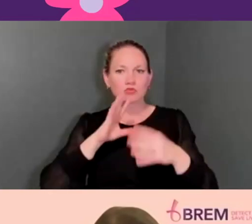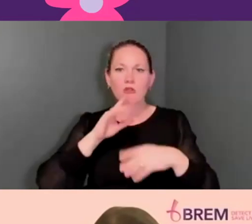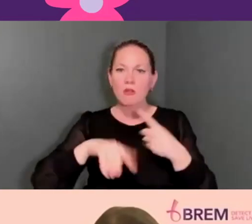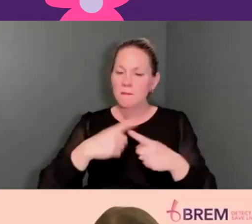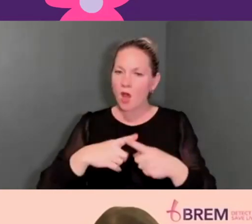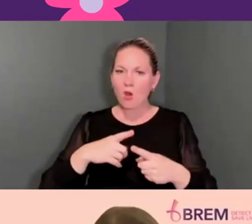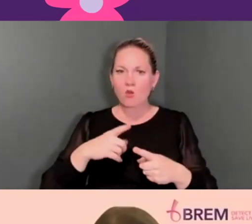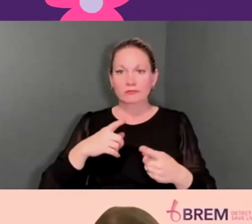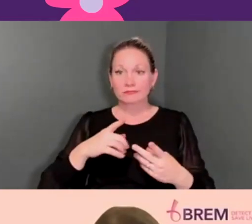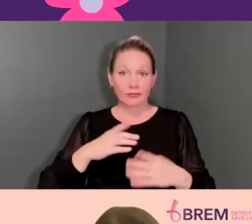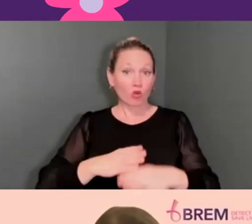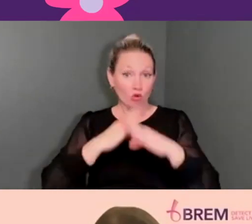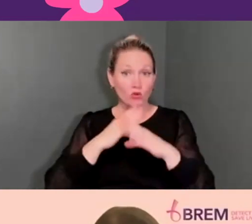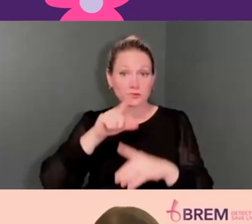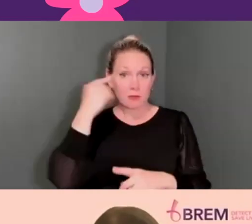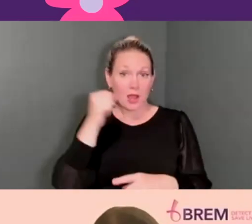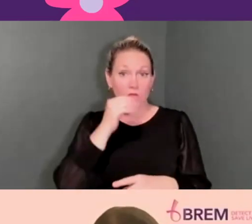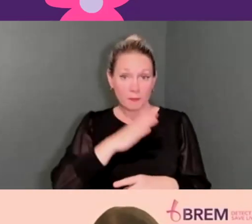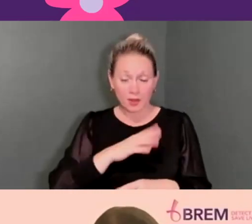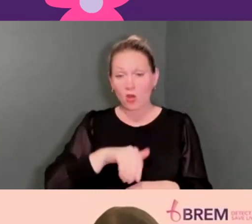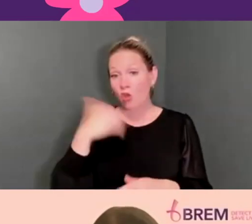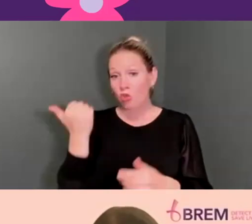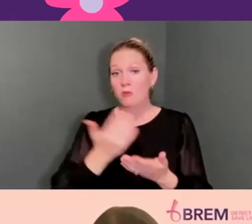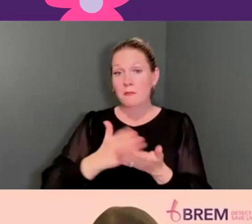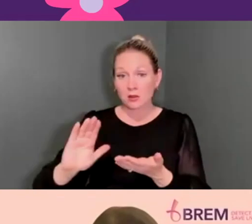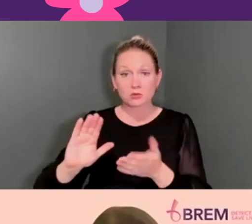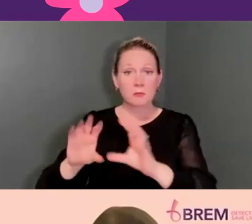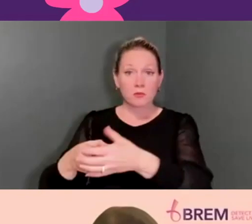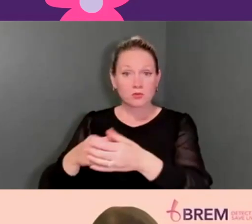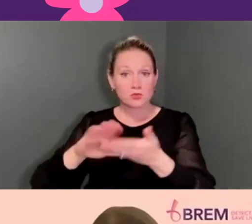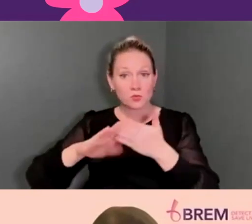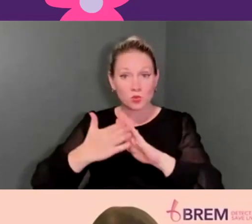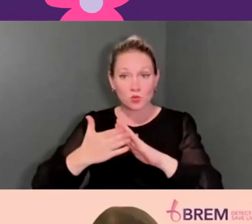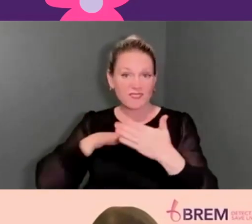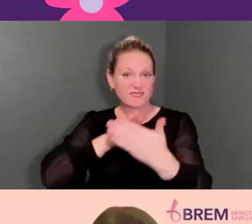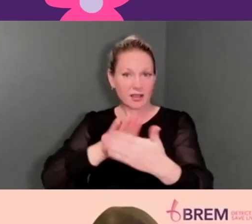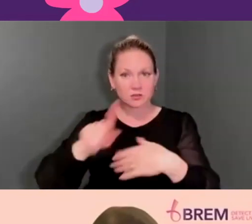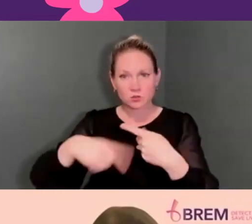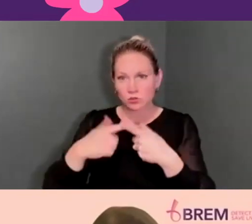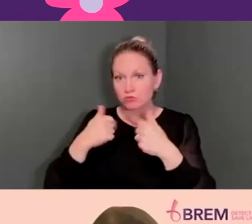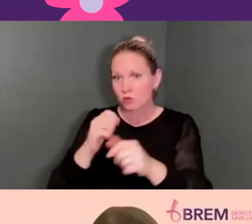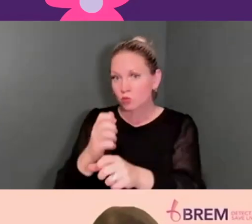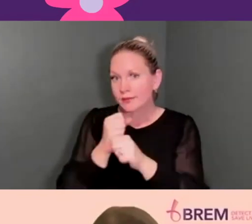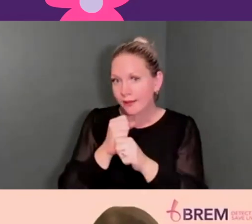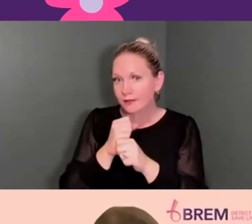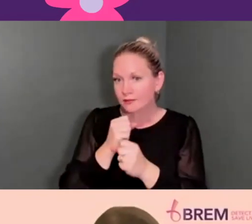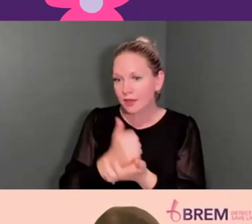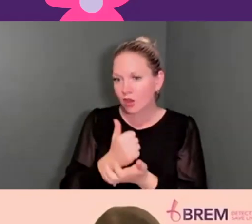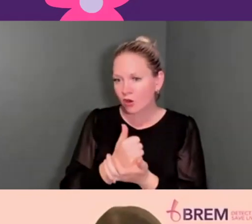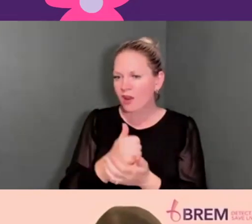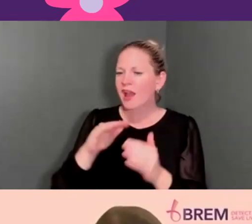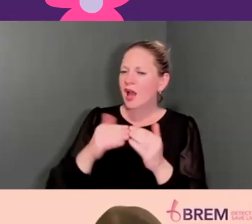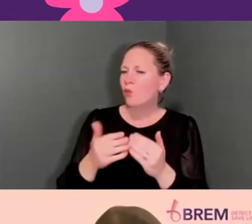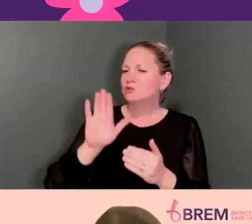marginalized groups face in speaking up or in advocating and getting the medical care they need. How is your work as an angel lead with the Tiger Lily